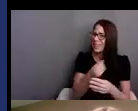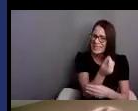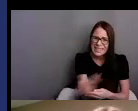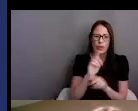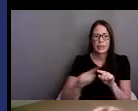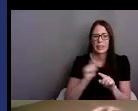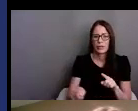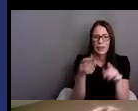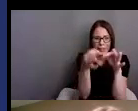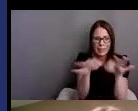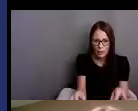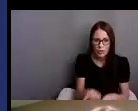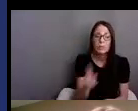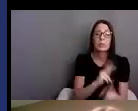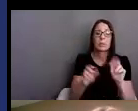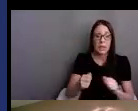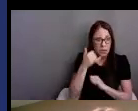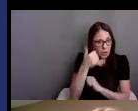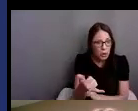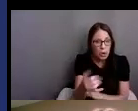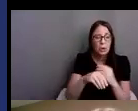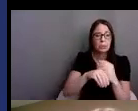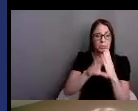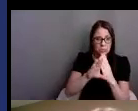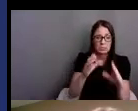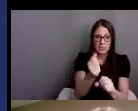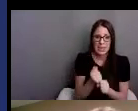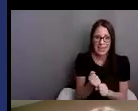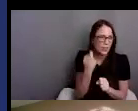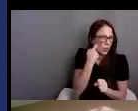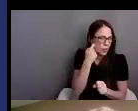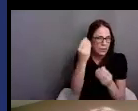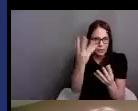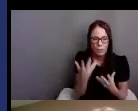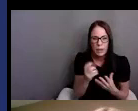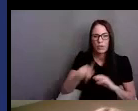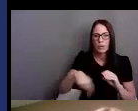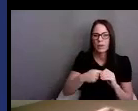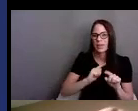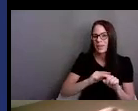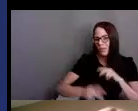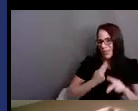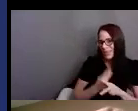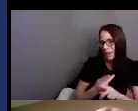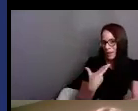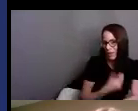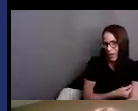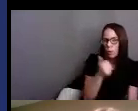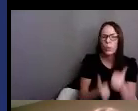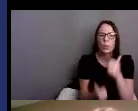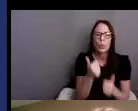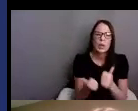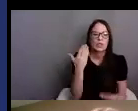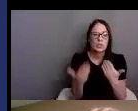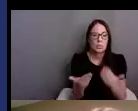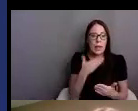can call to get the latest information on the vaccine types available, which one might work best for them, as